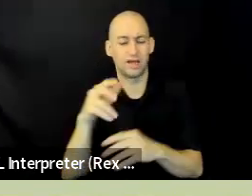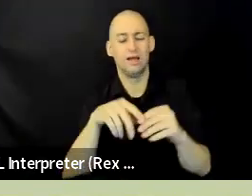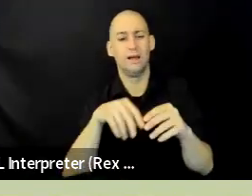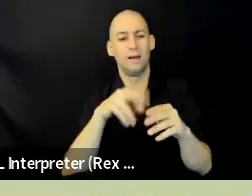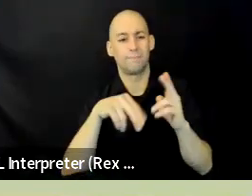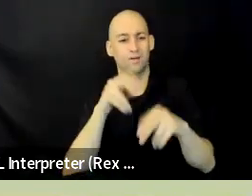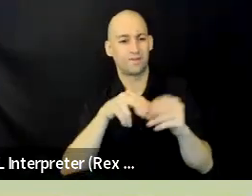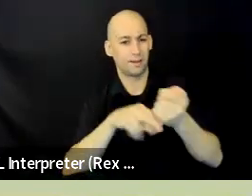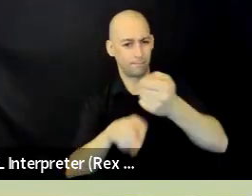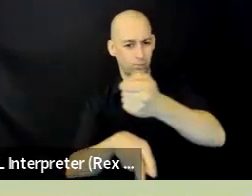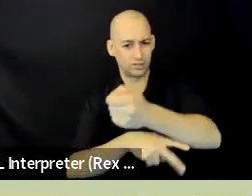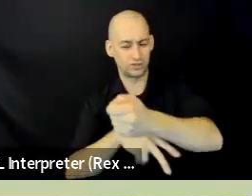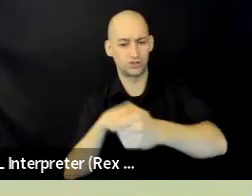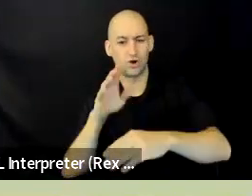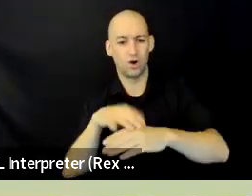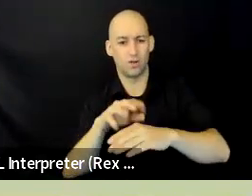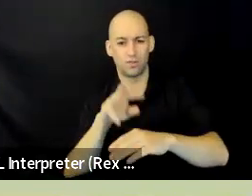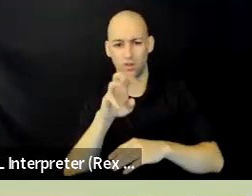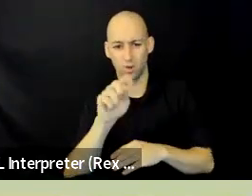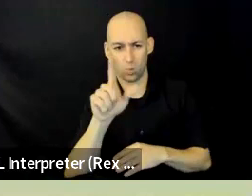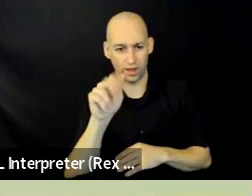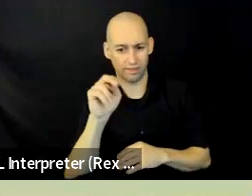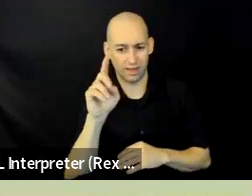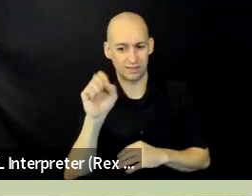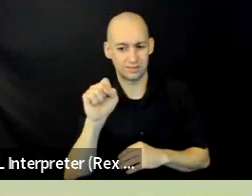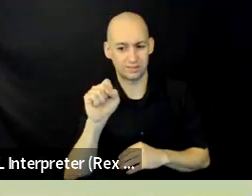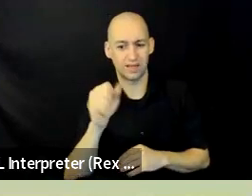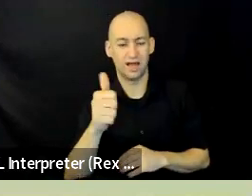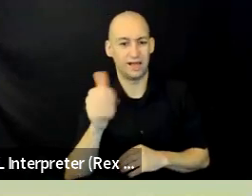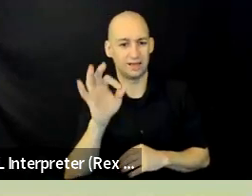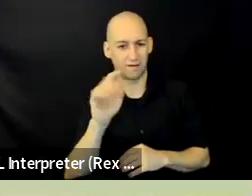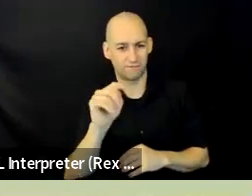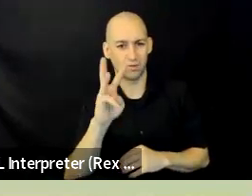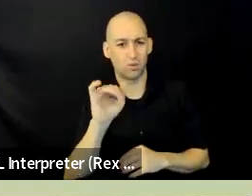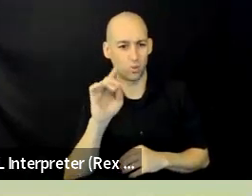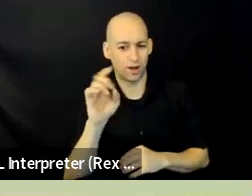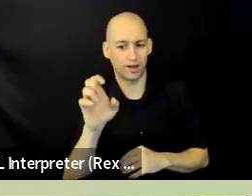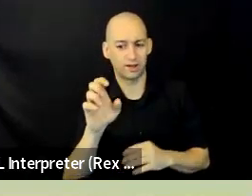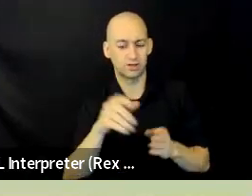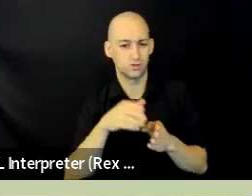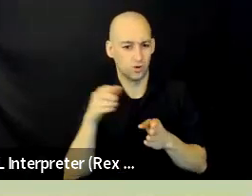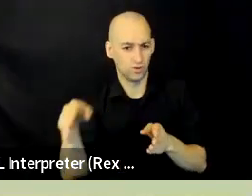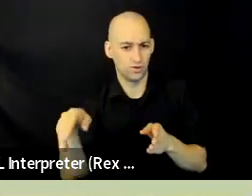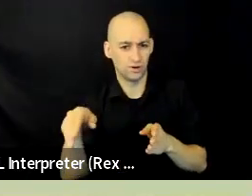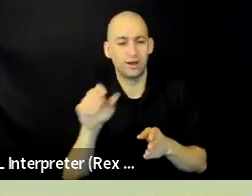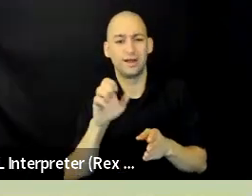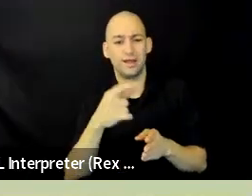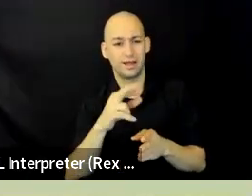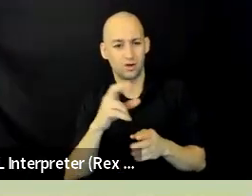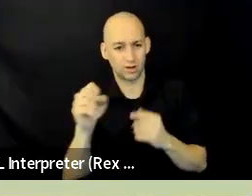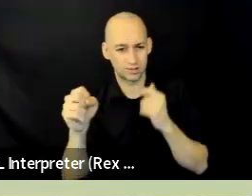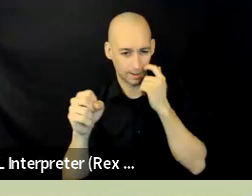area of wetlands in the foreground. This tunnel has a 10-foot wide shoulder, has emergency egress, and elevated bike paths,